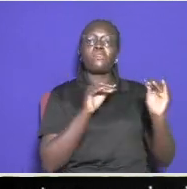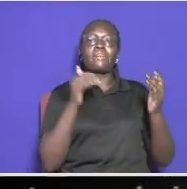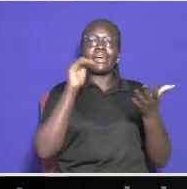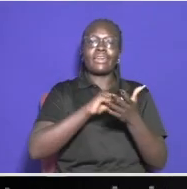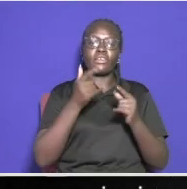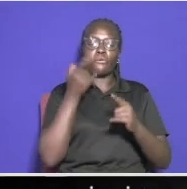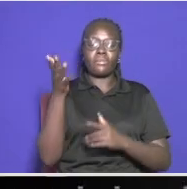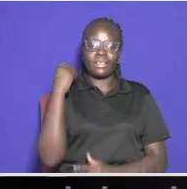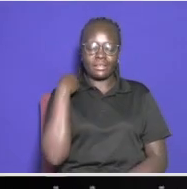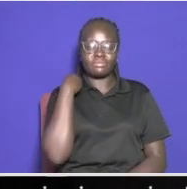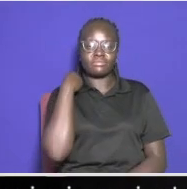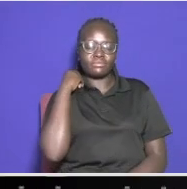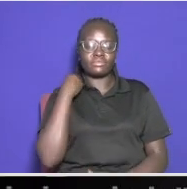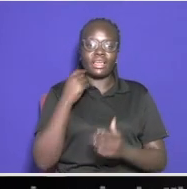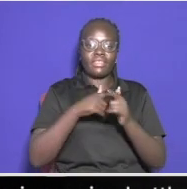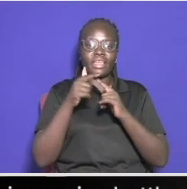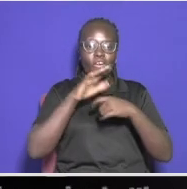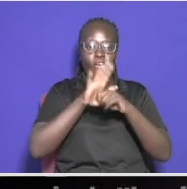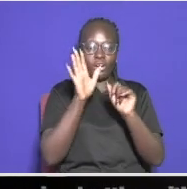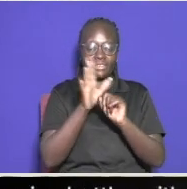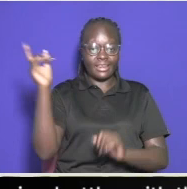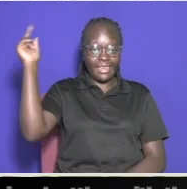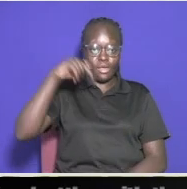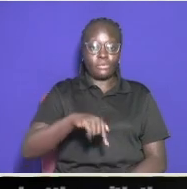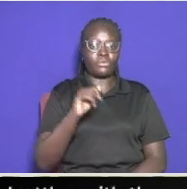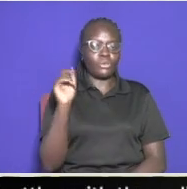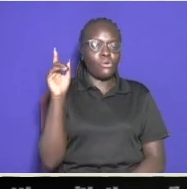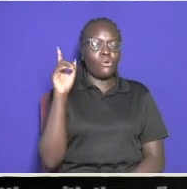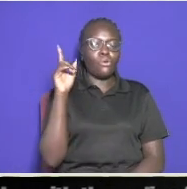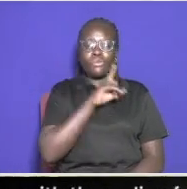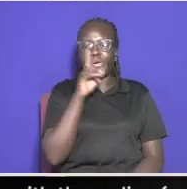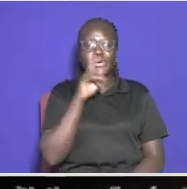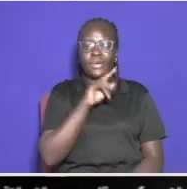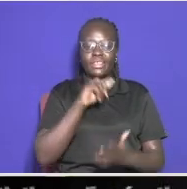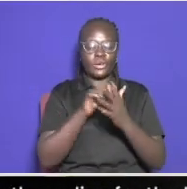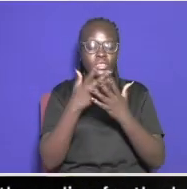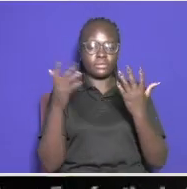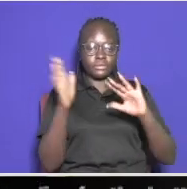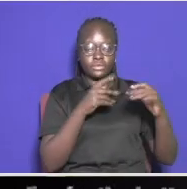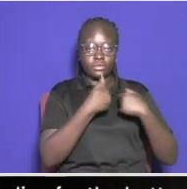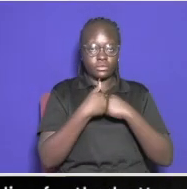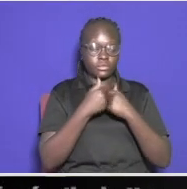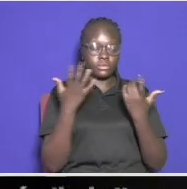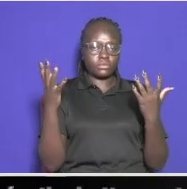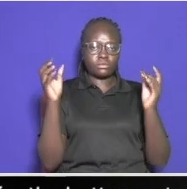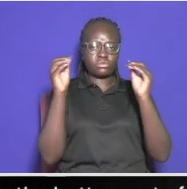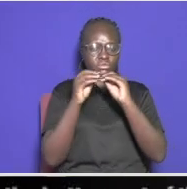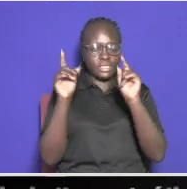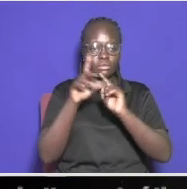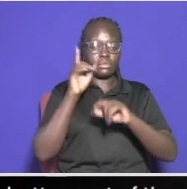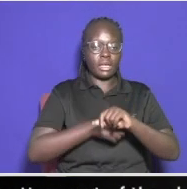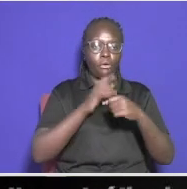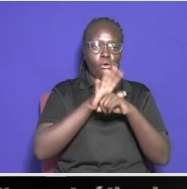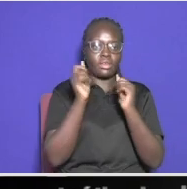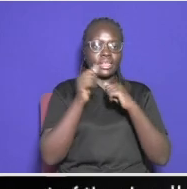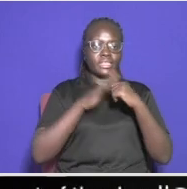on. And then COVID came. That was something. The challenges they encountered, especially during the COVID